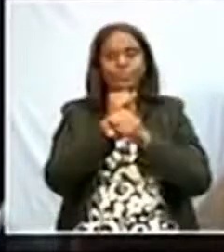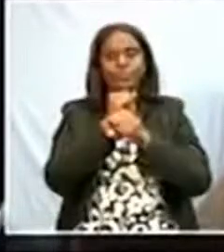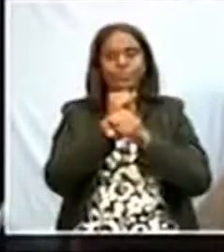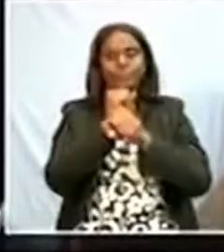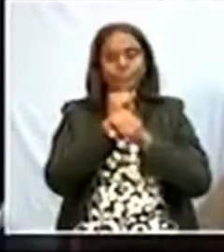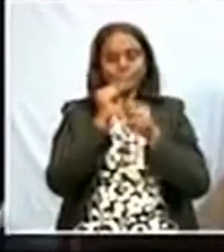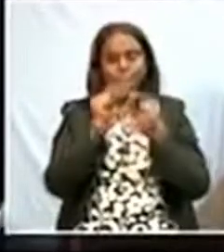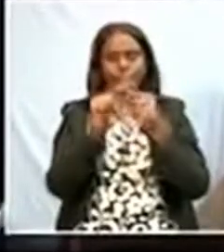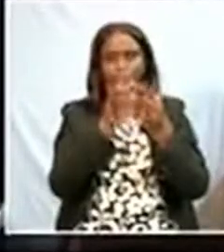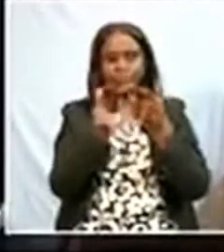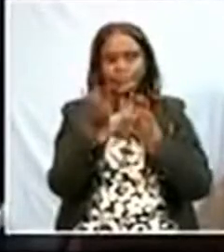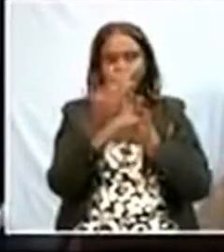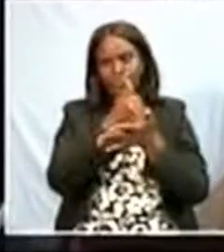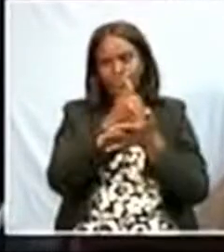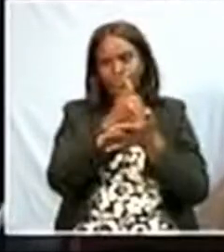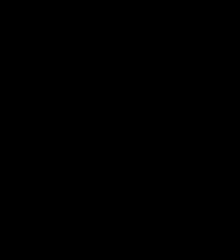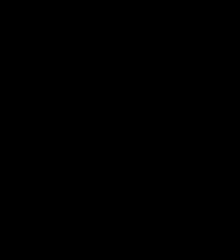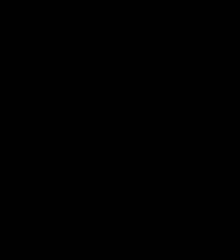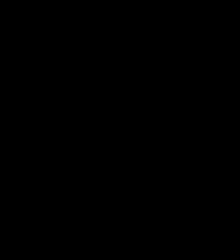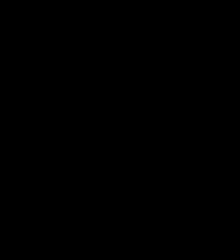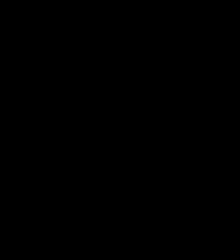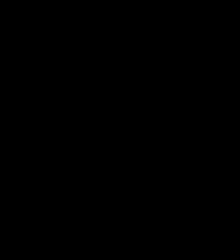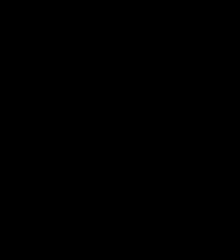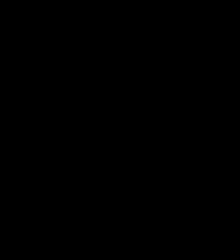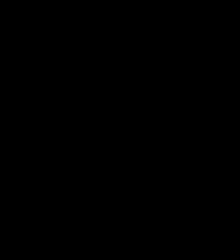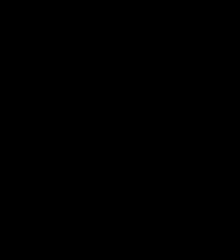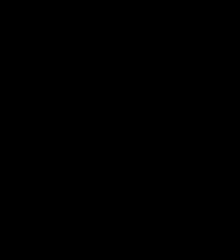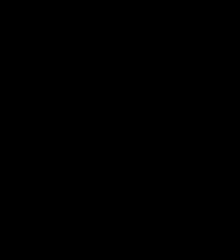to recover anything that you have over.